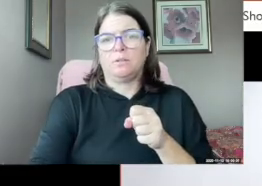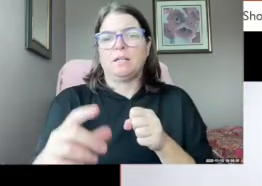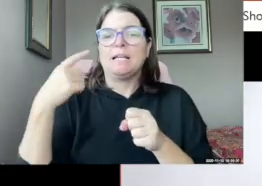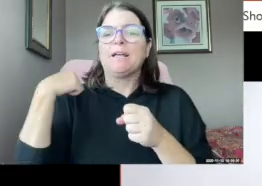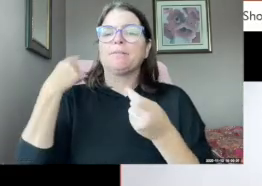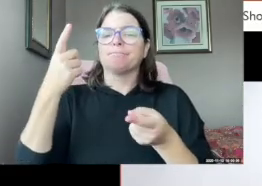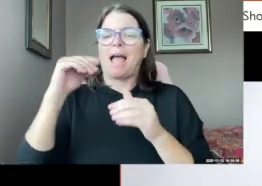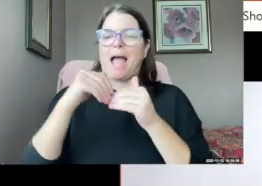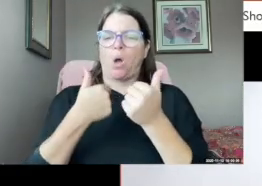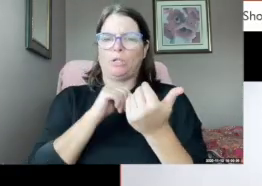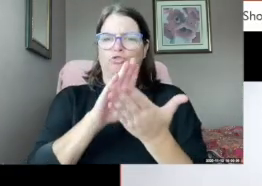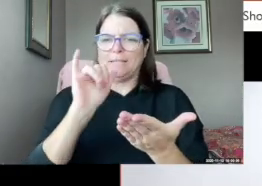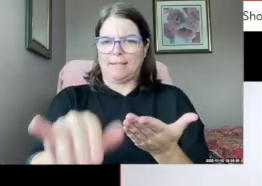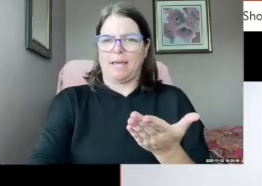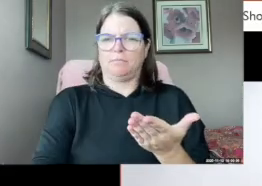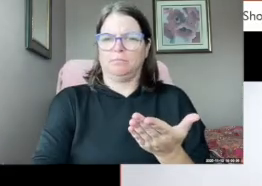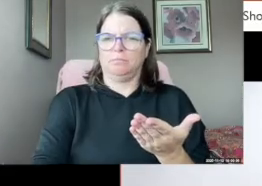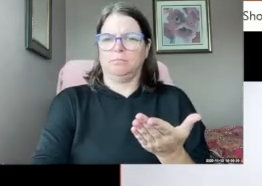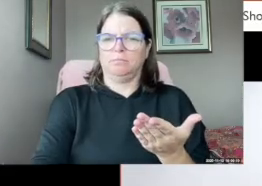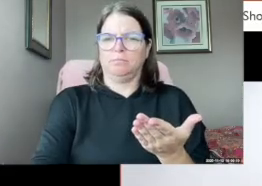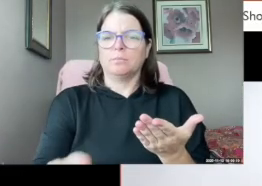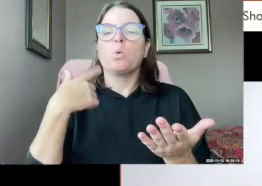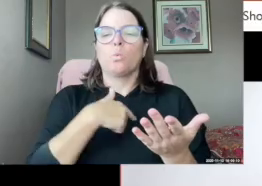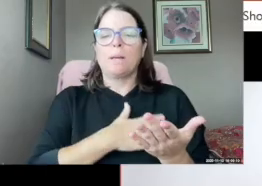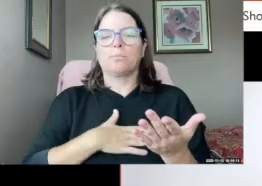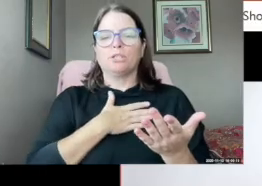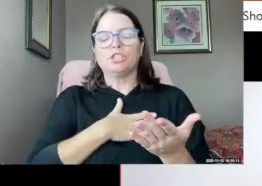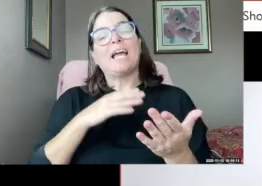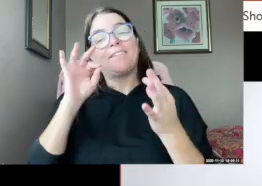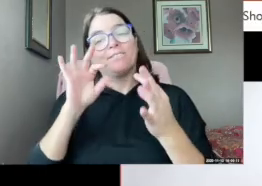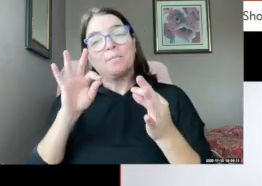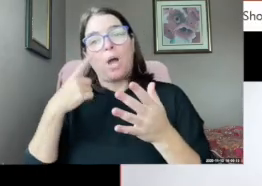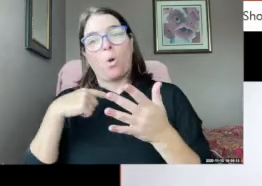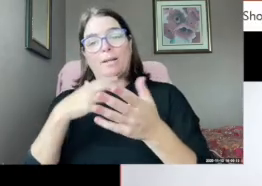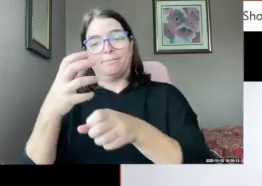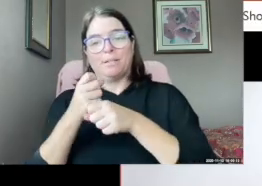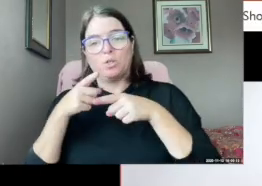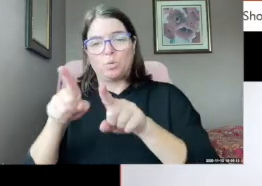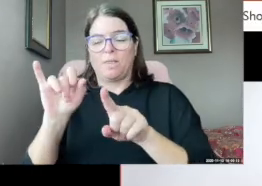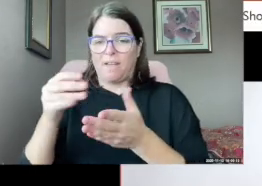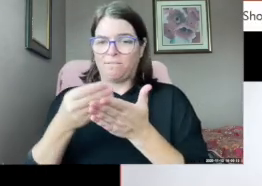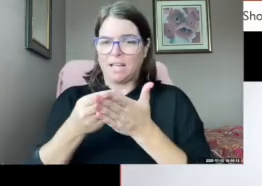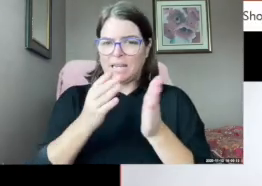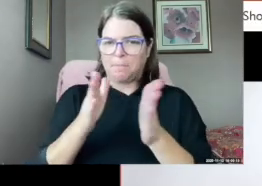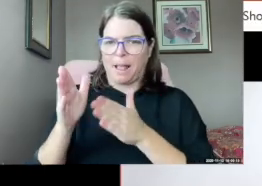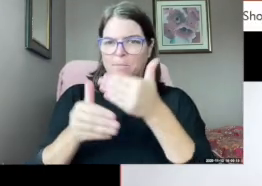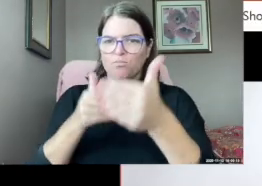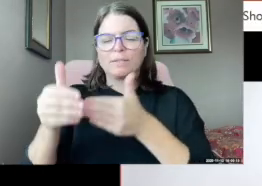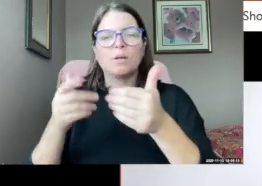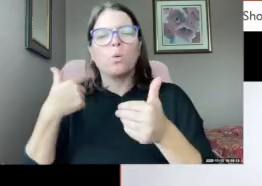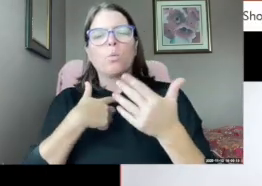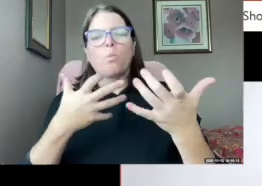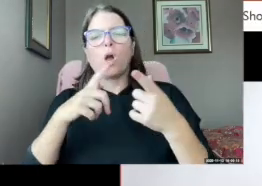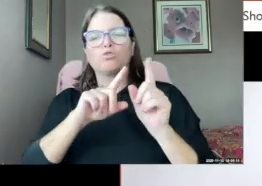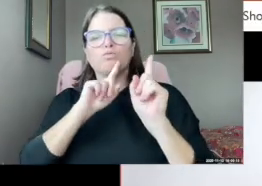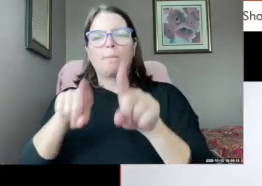and how we are addressing that input. We appreciate the feedback and participation we received throughout the funding plan process and want